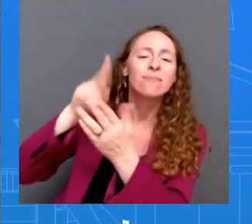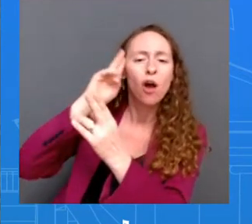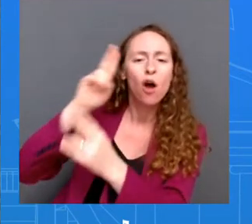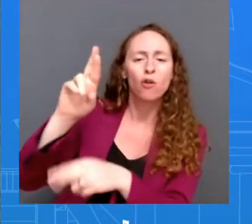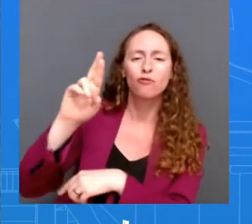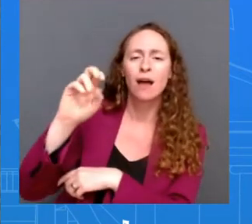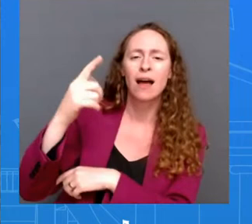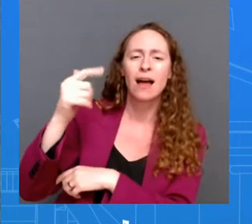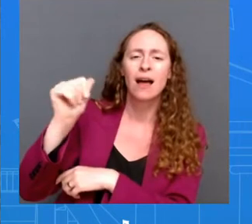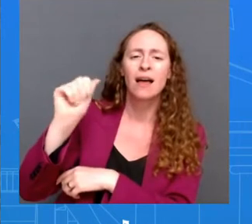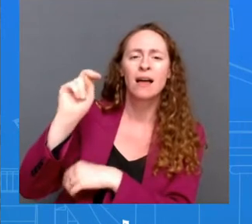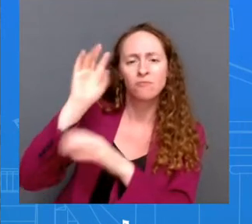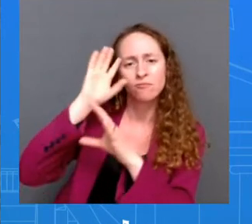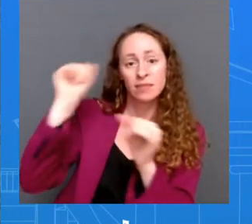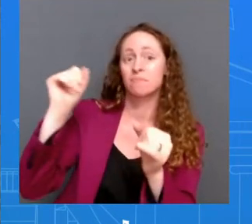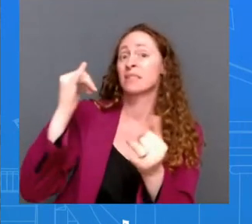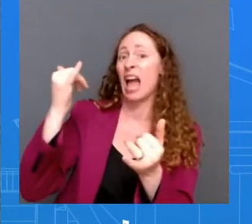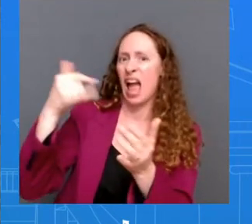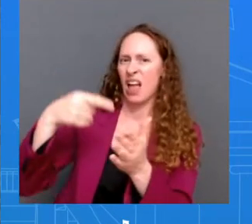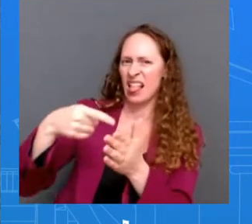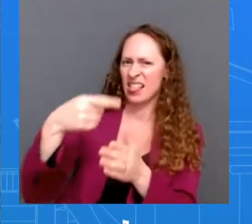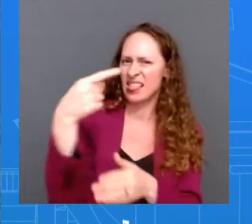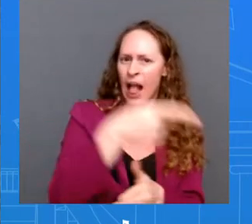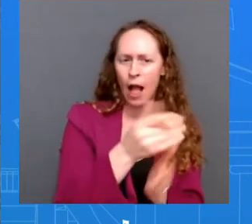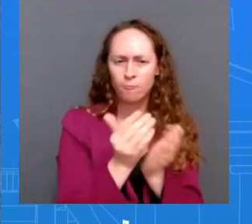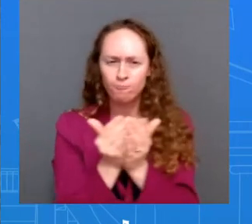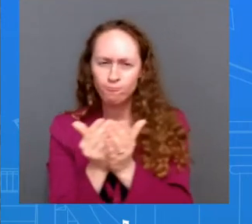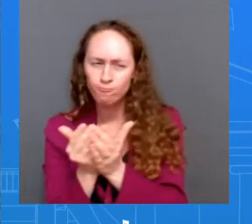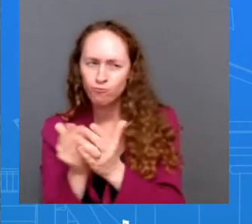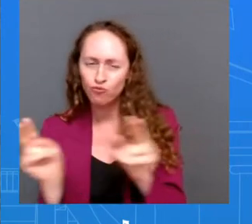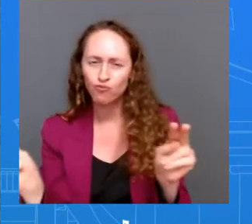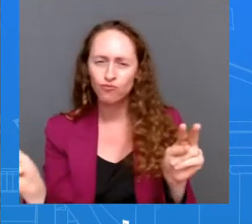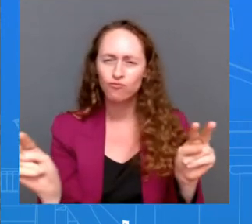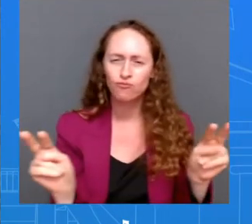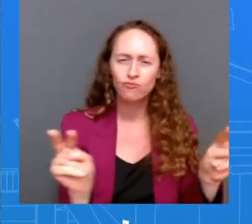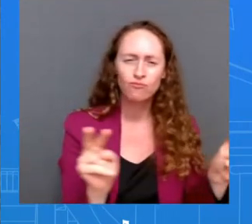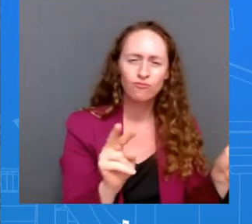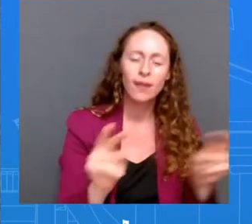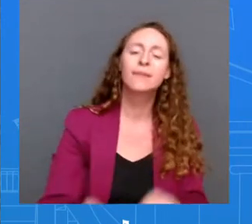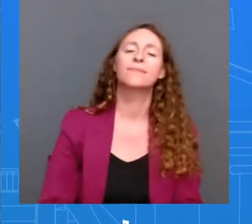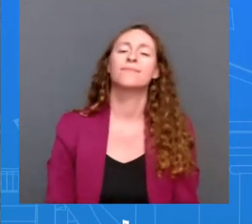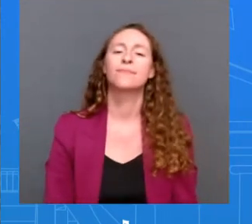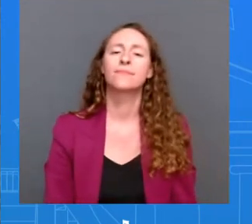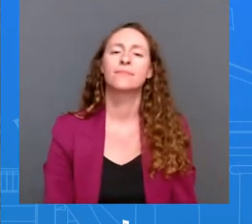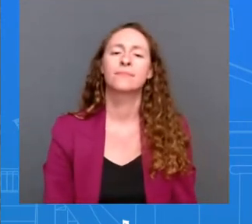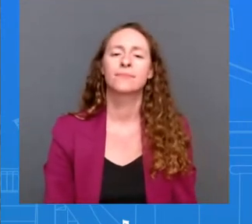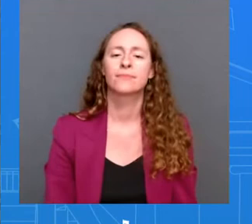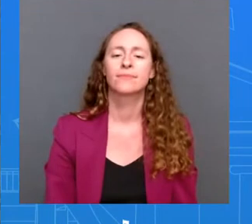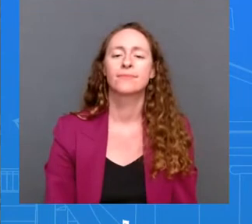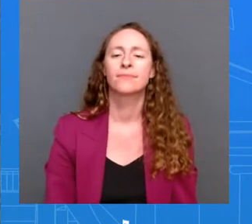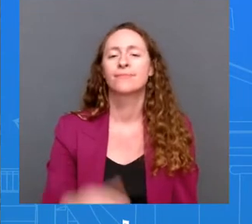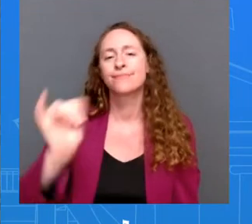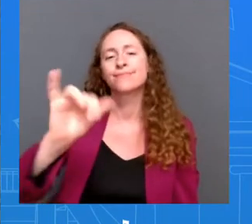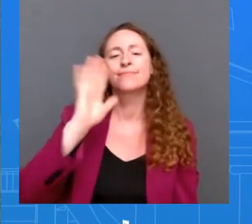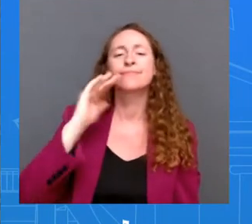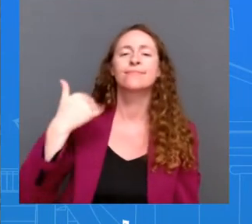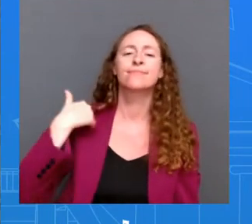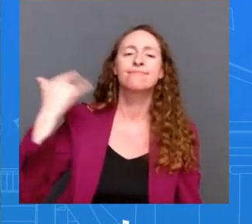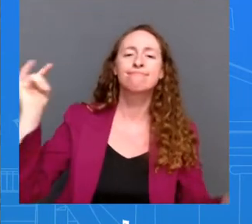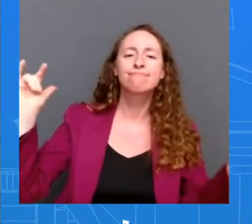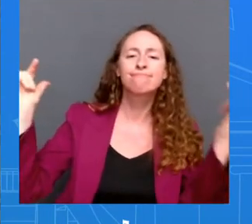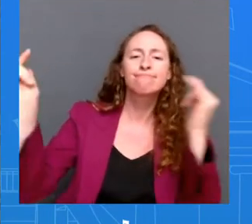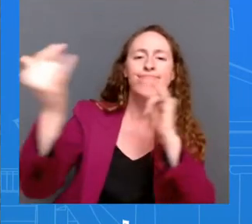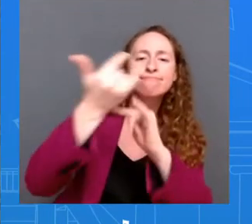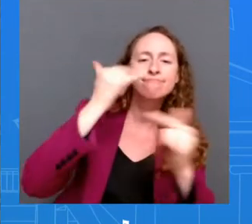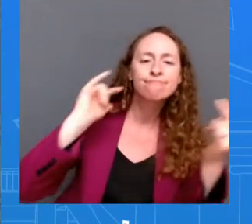maritime transits through the Taiwan Strait in the next few weeks, consistent, again, with our long-standing approach to defending freedom of